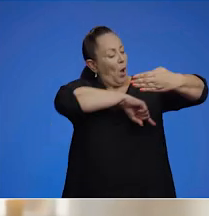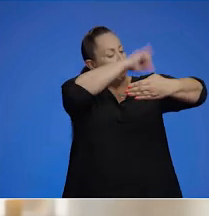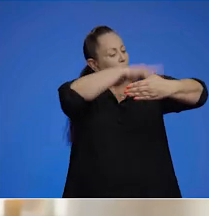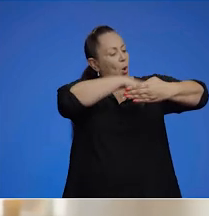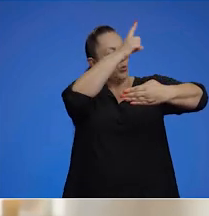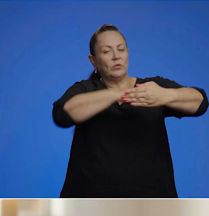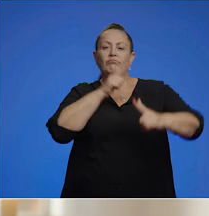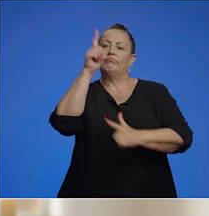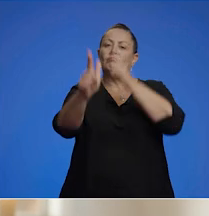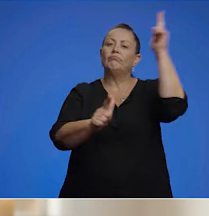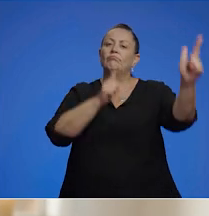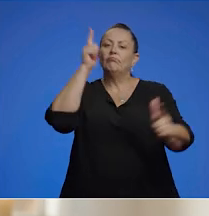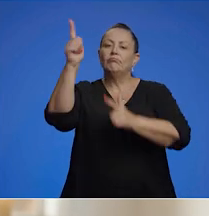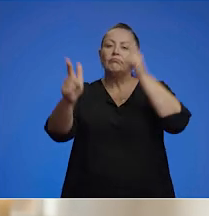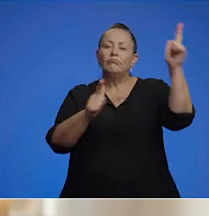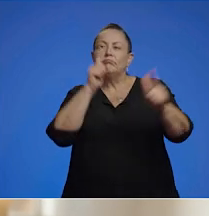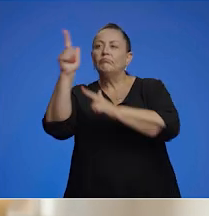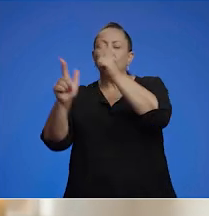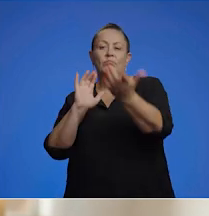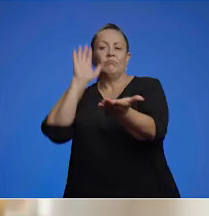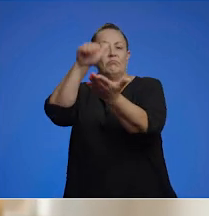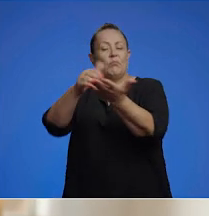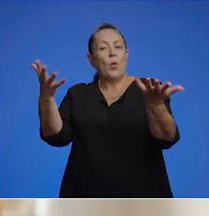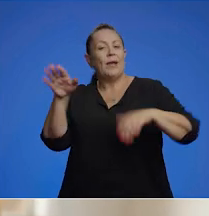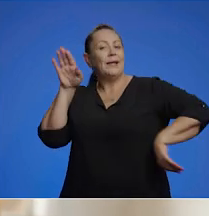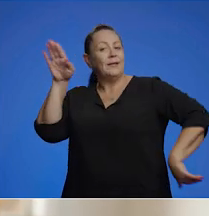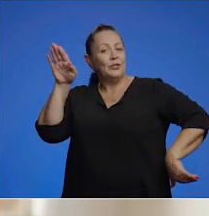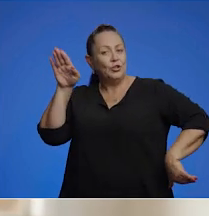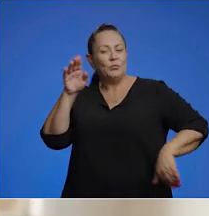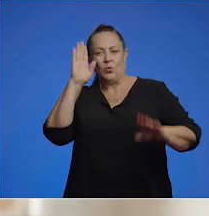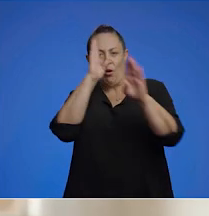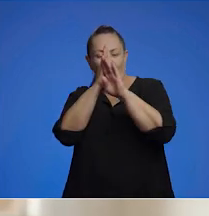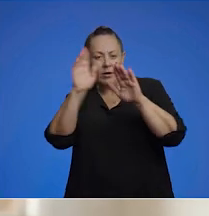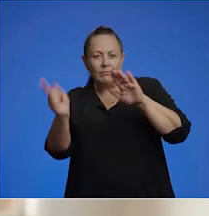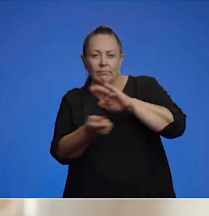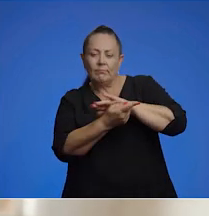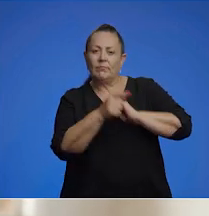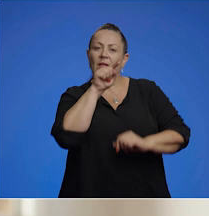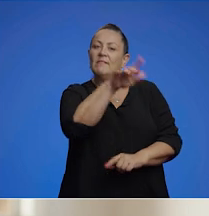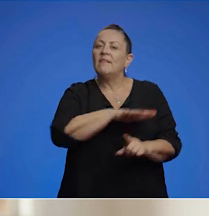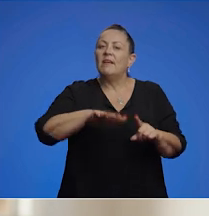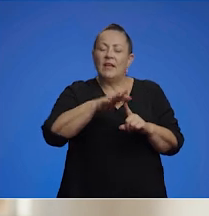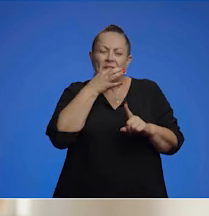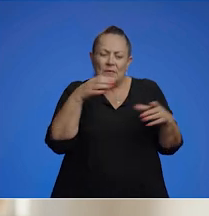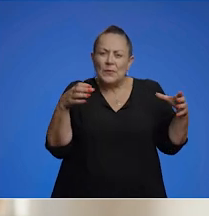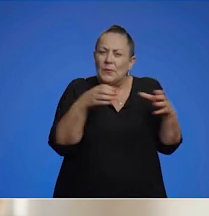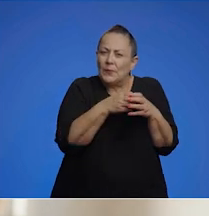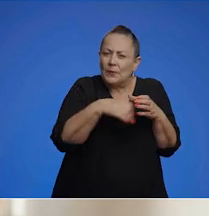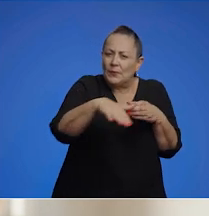father was a wandering Aramean. He went down into Egypt to find refuge there, few in